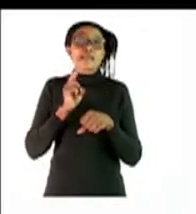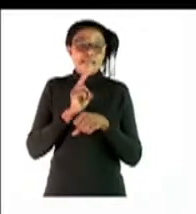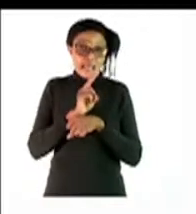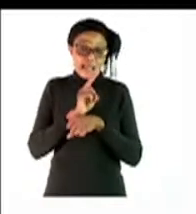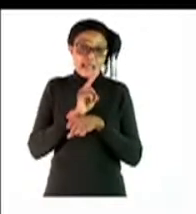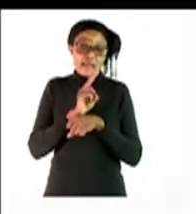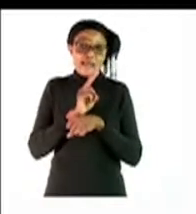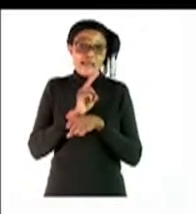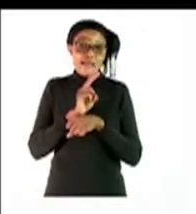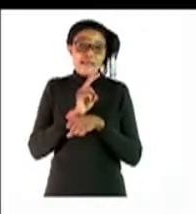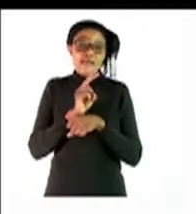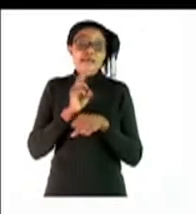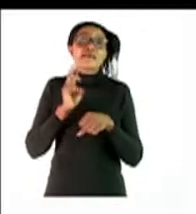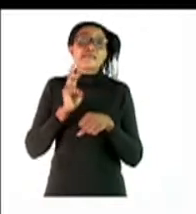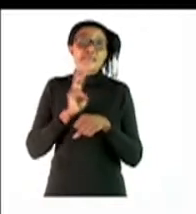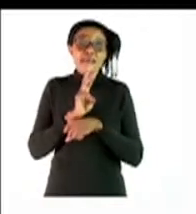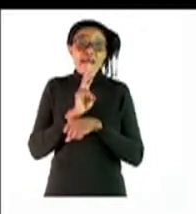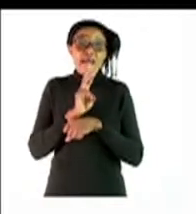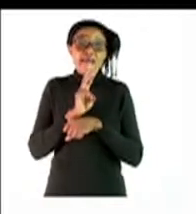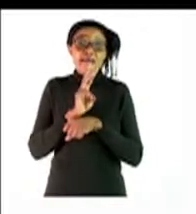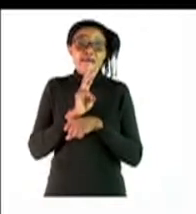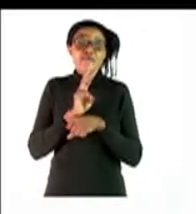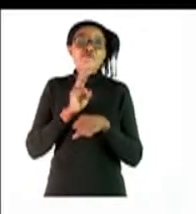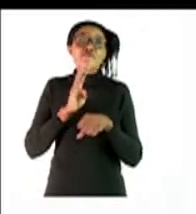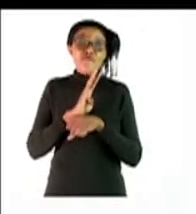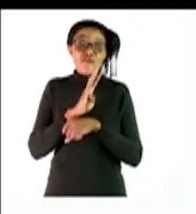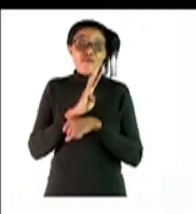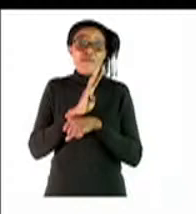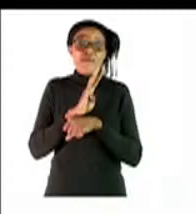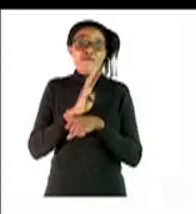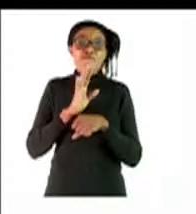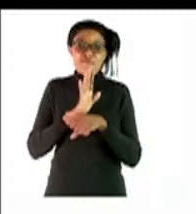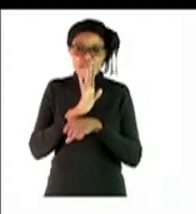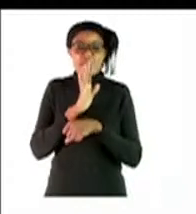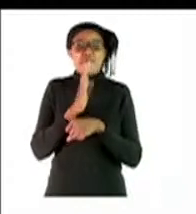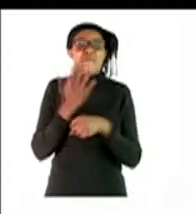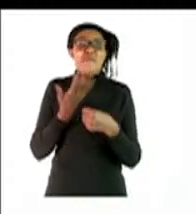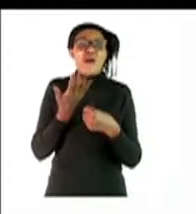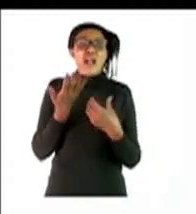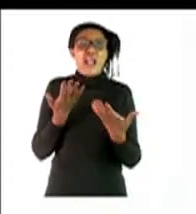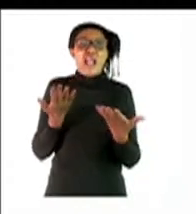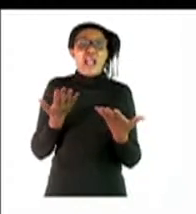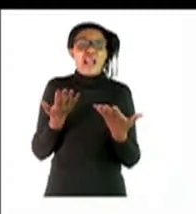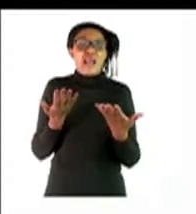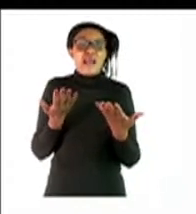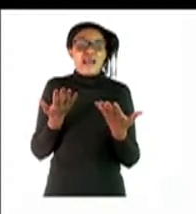second, third, fourth, or fifth?